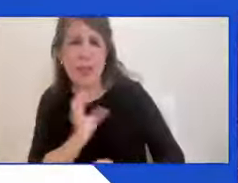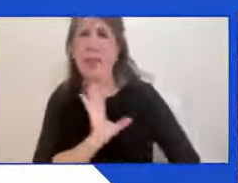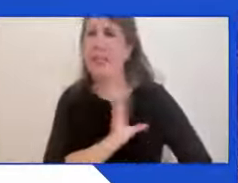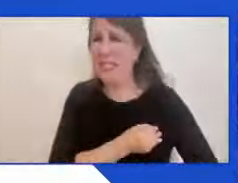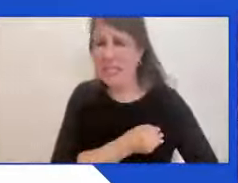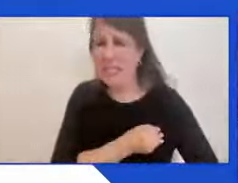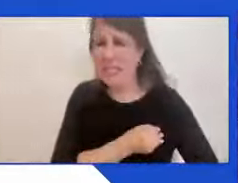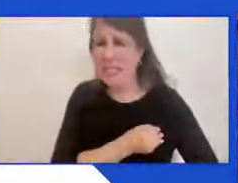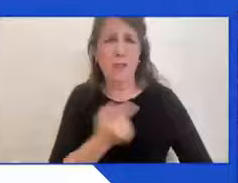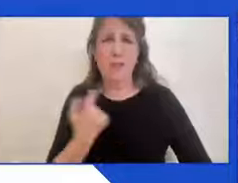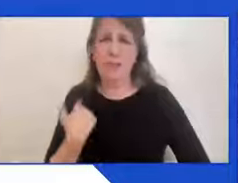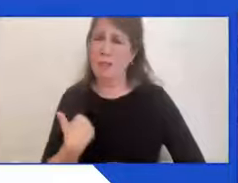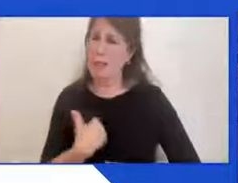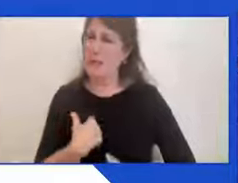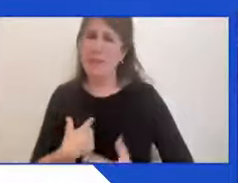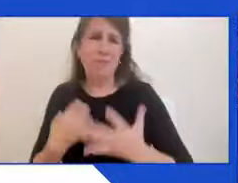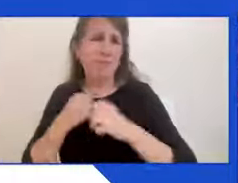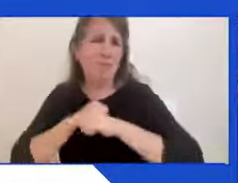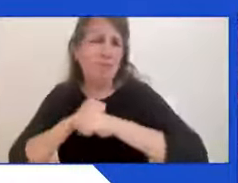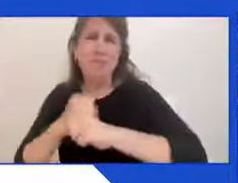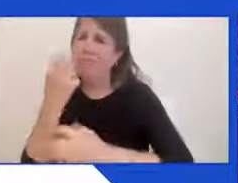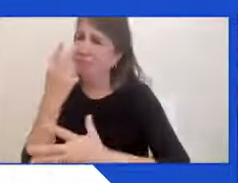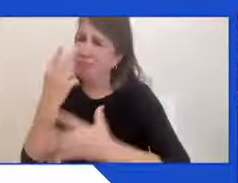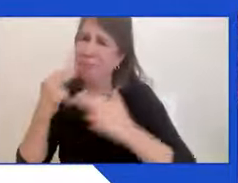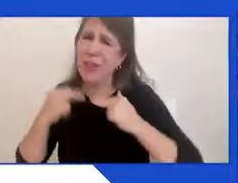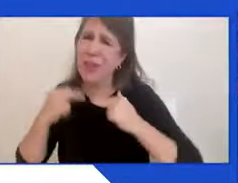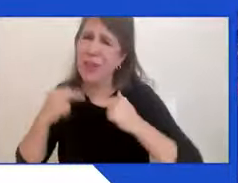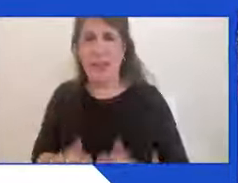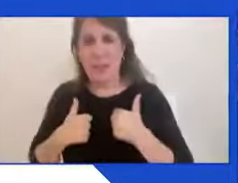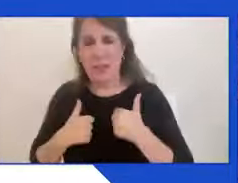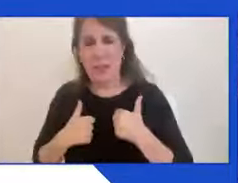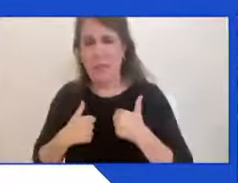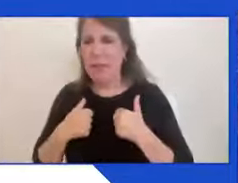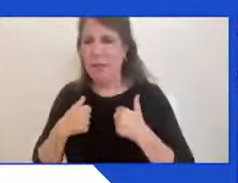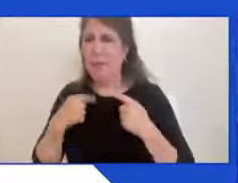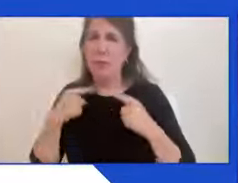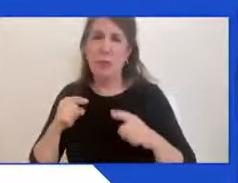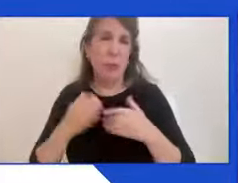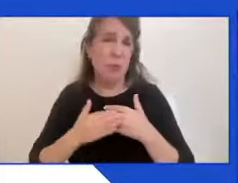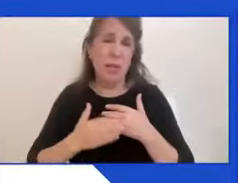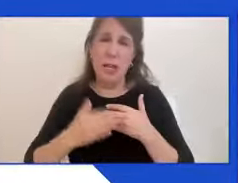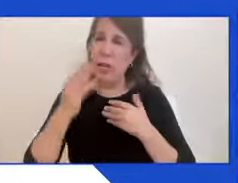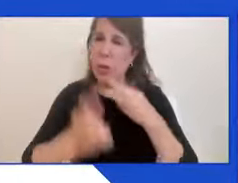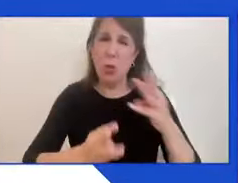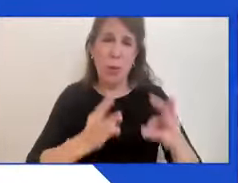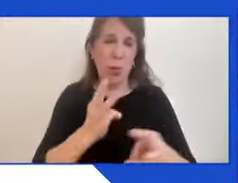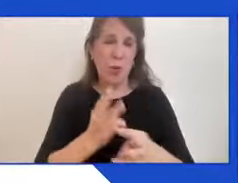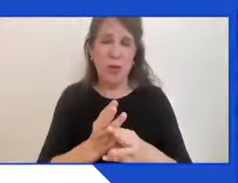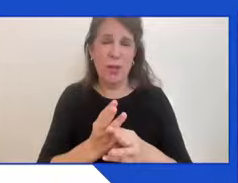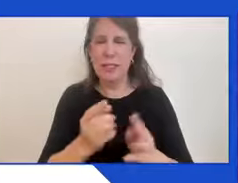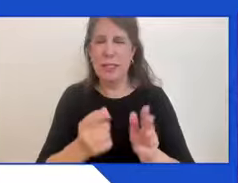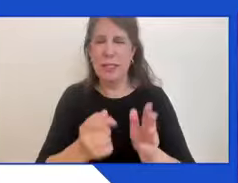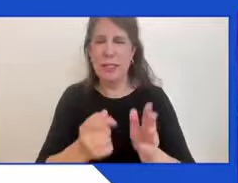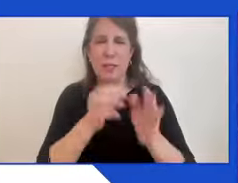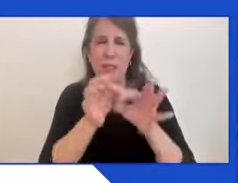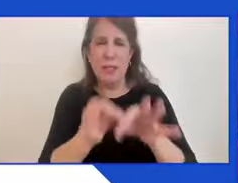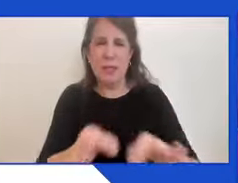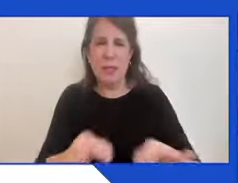My friends, there are defining moments in history, and this is one of them.